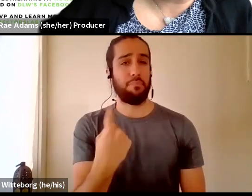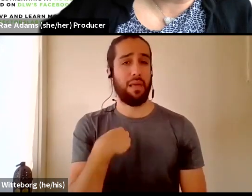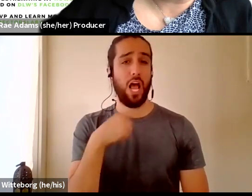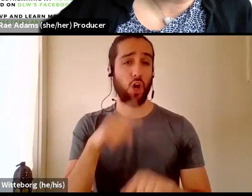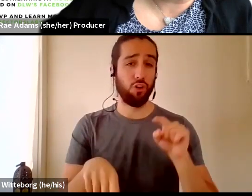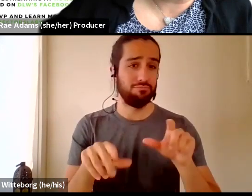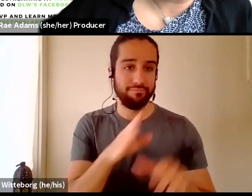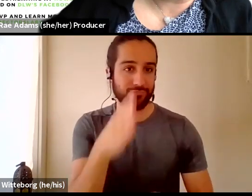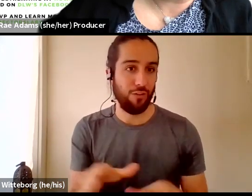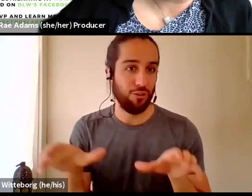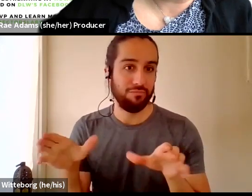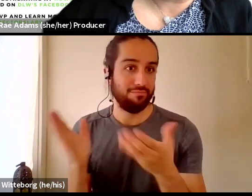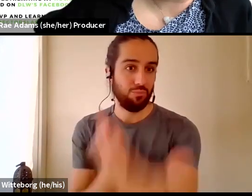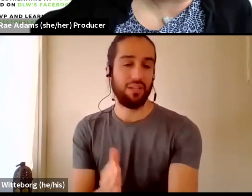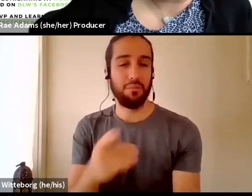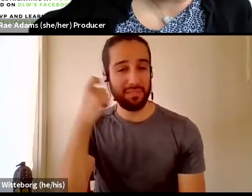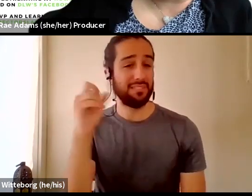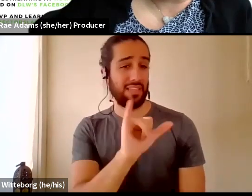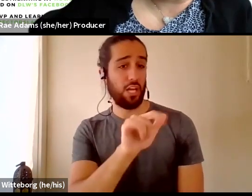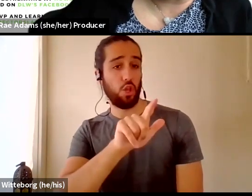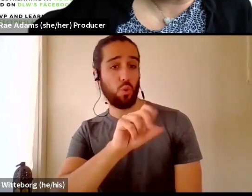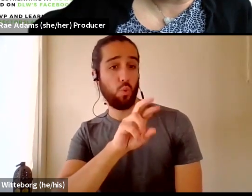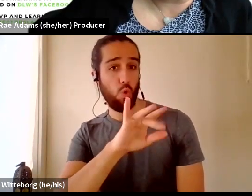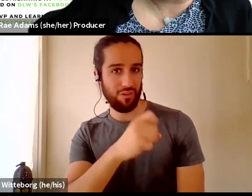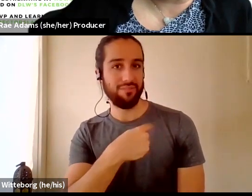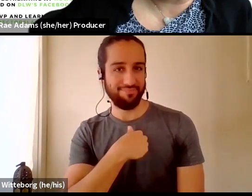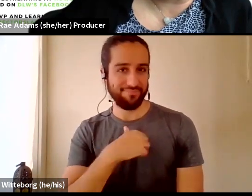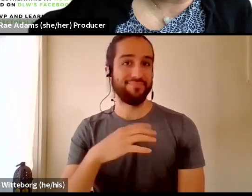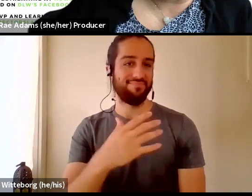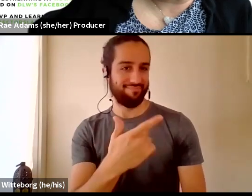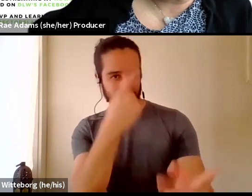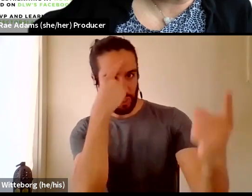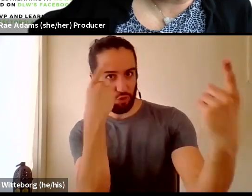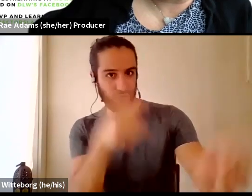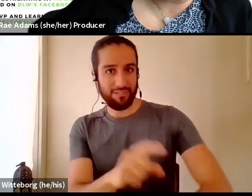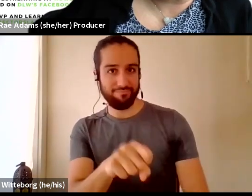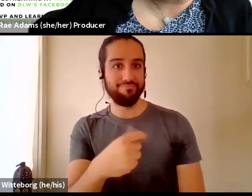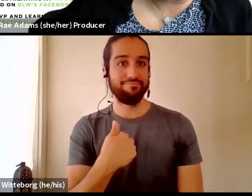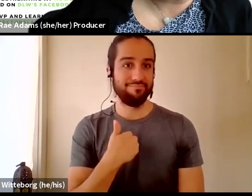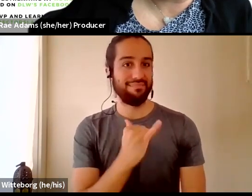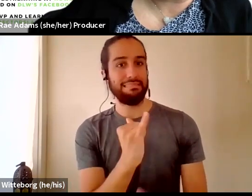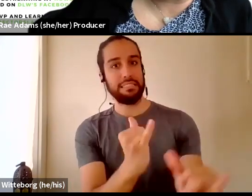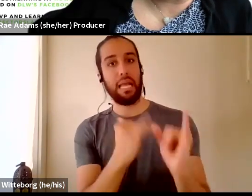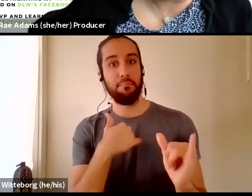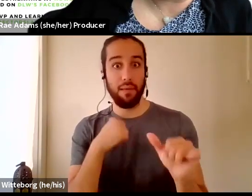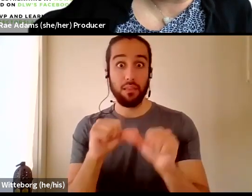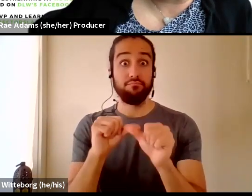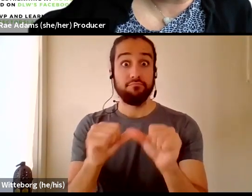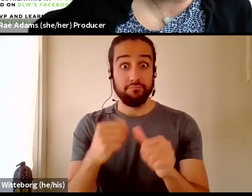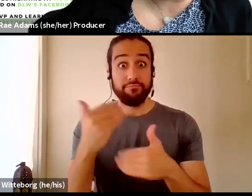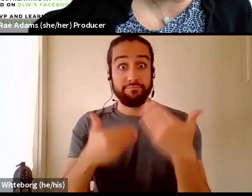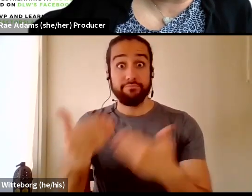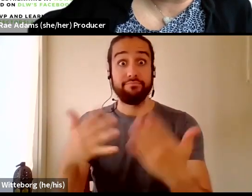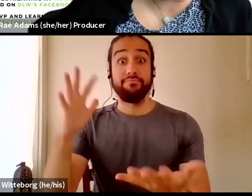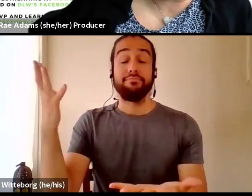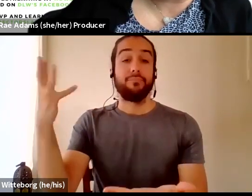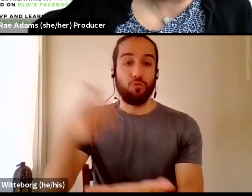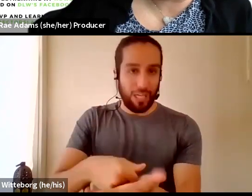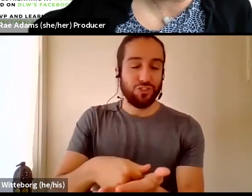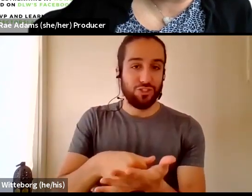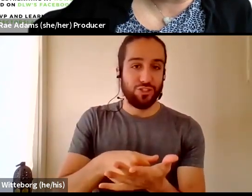Laurie, I agree. I was the crash and, you know, I go, and then I burn and then I start again.